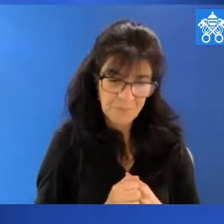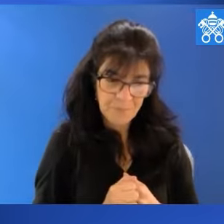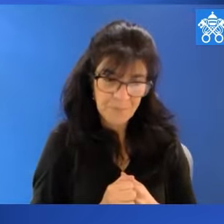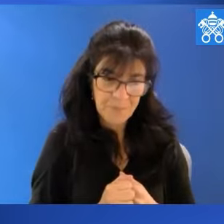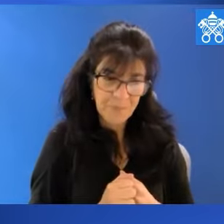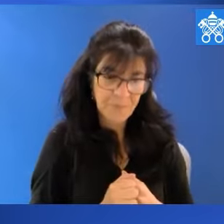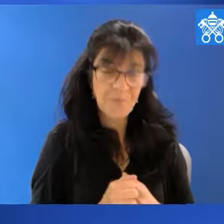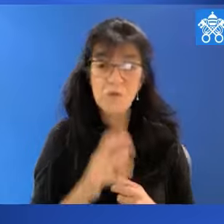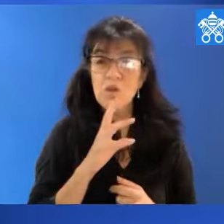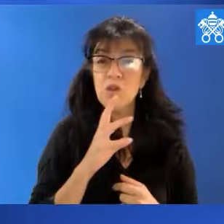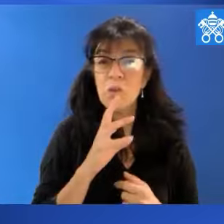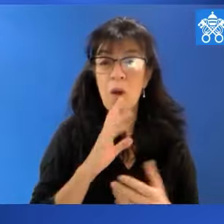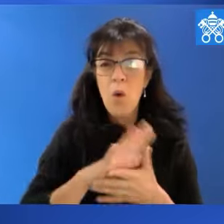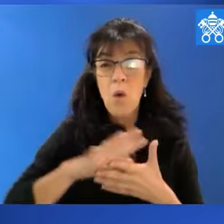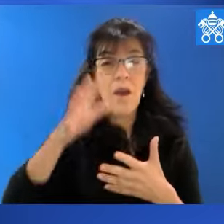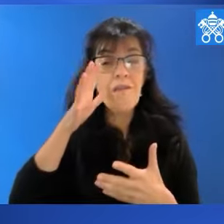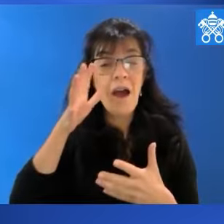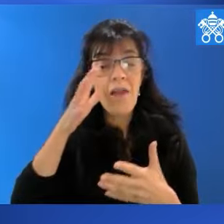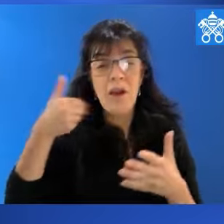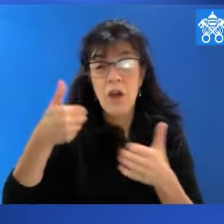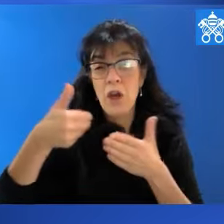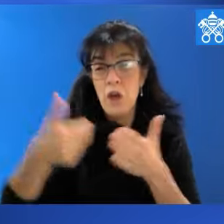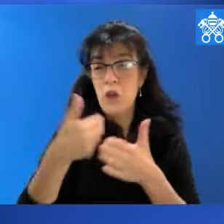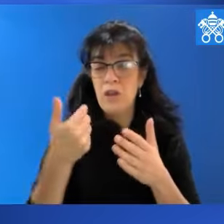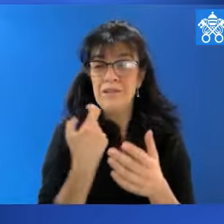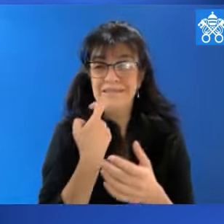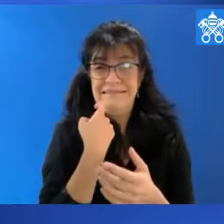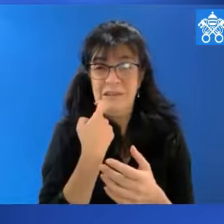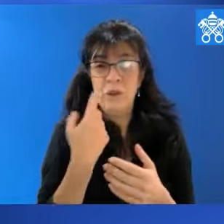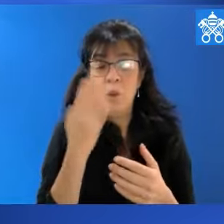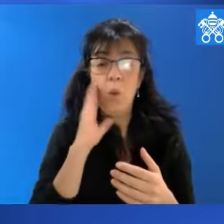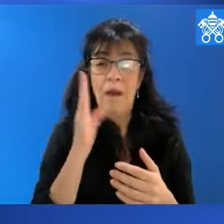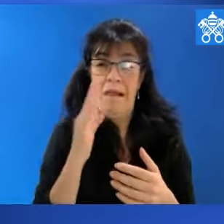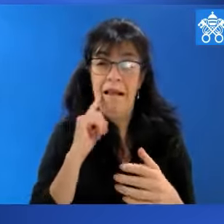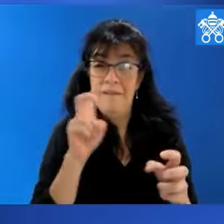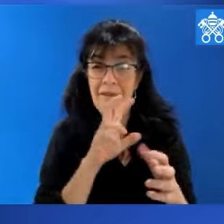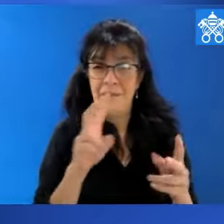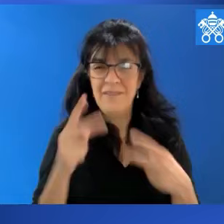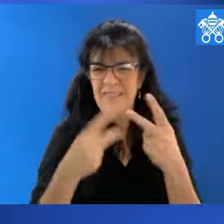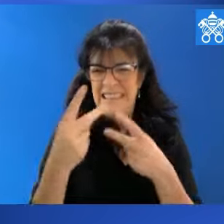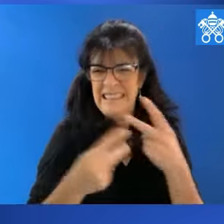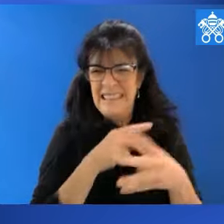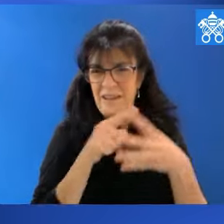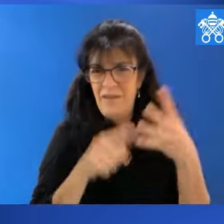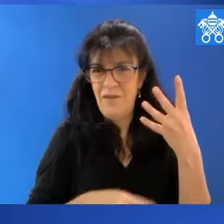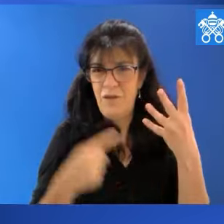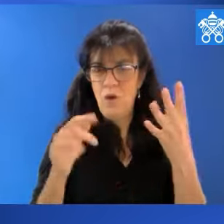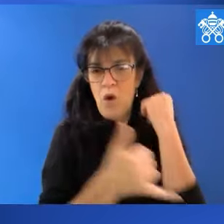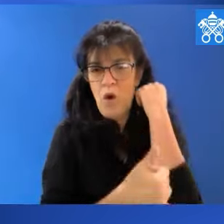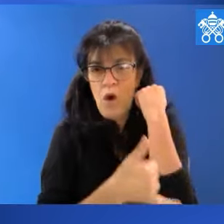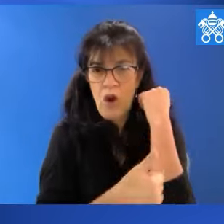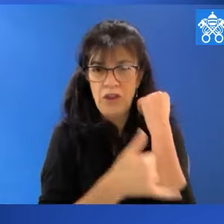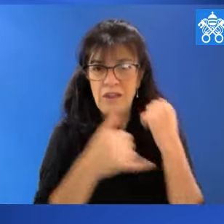I was just talking about the Holy Father's up-and-coming visit to four countries: Indonesia,